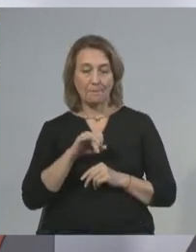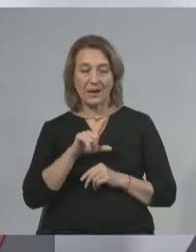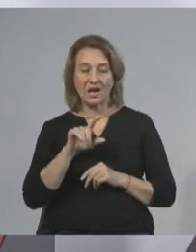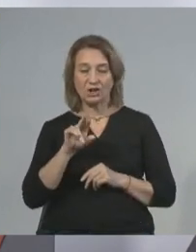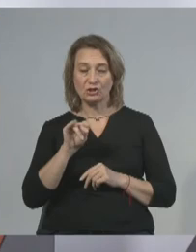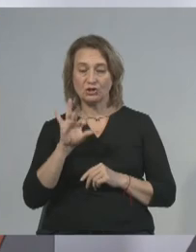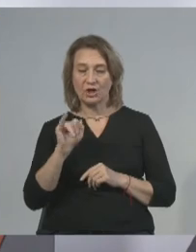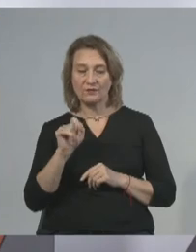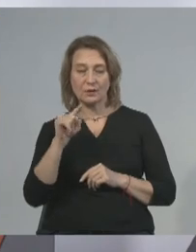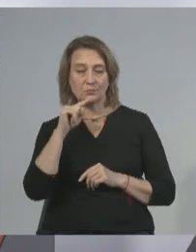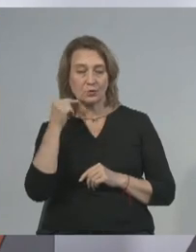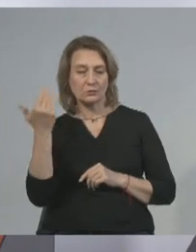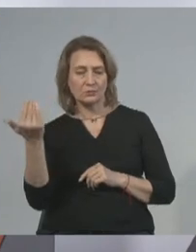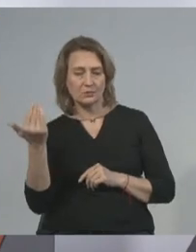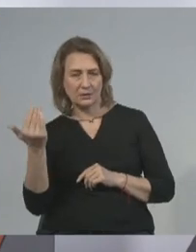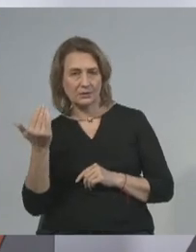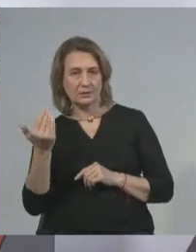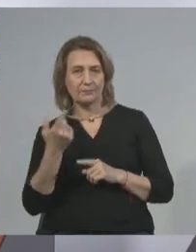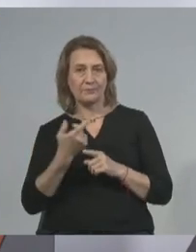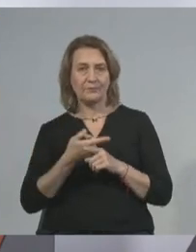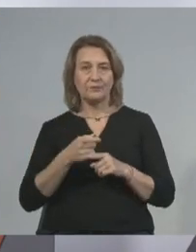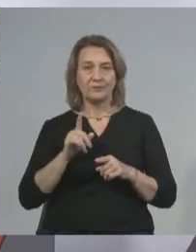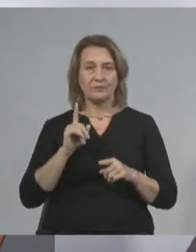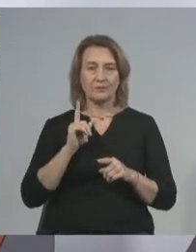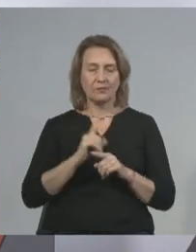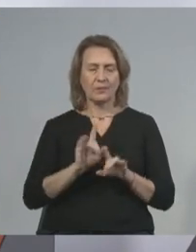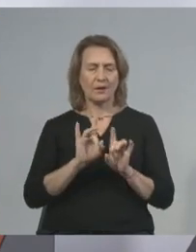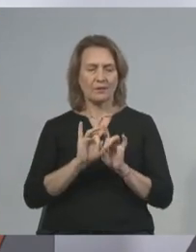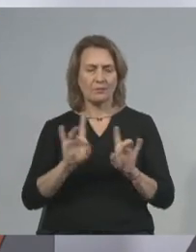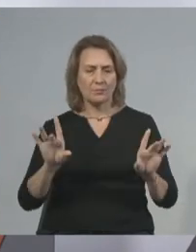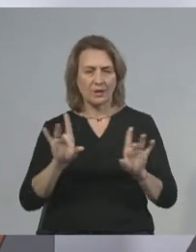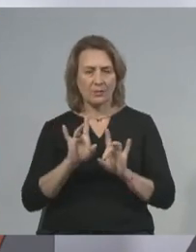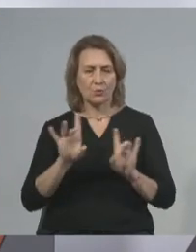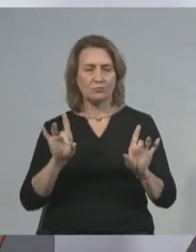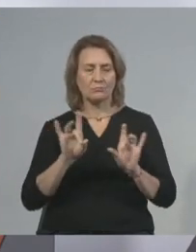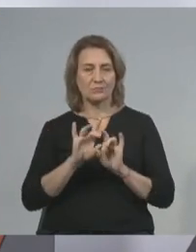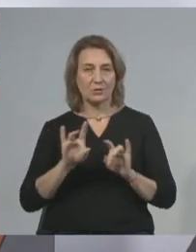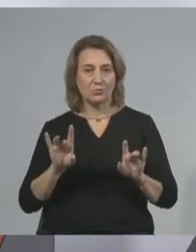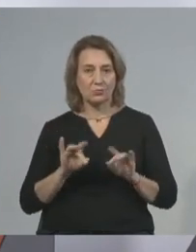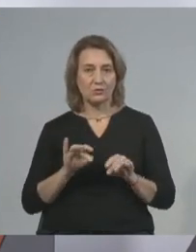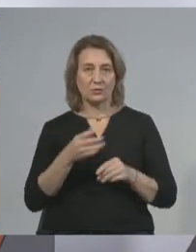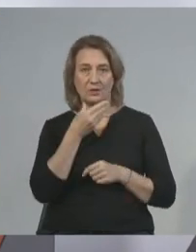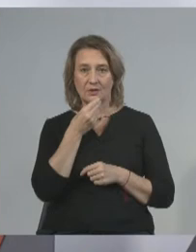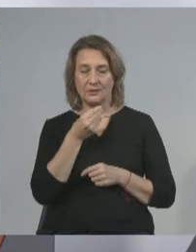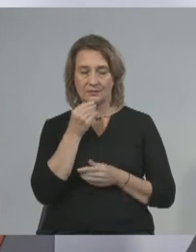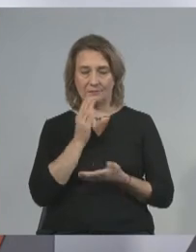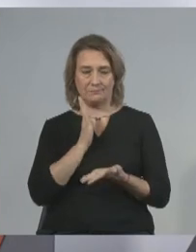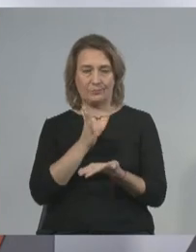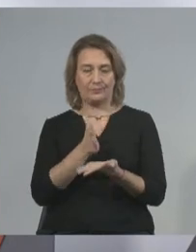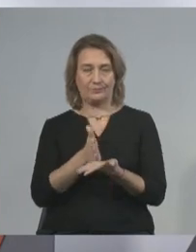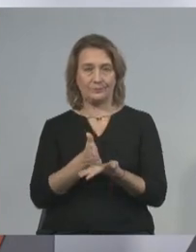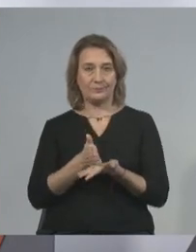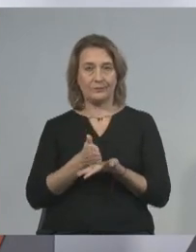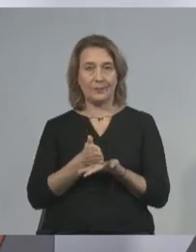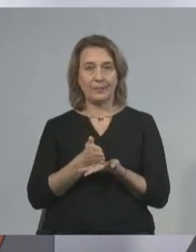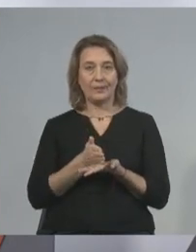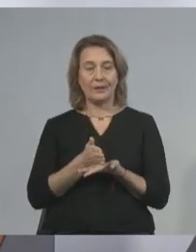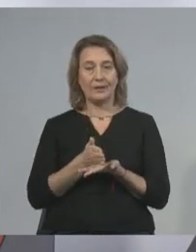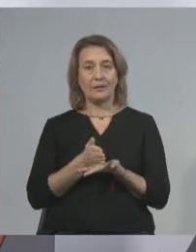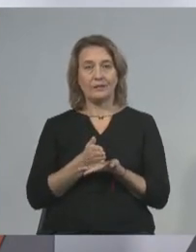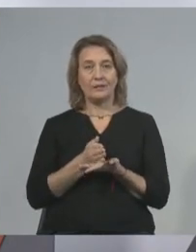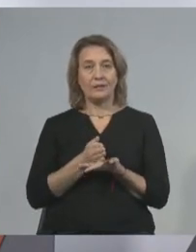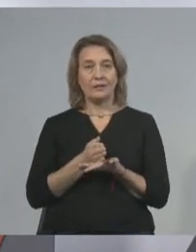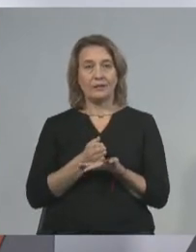russian narrative so he's packing them not in straightforward and literal